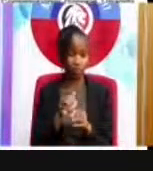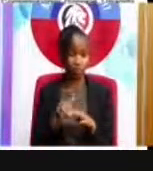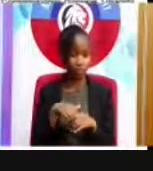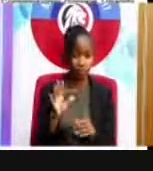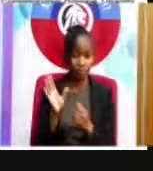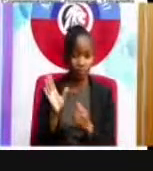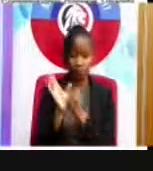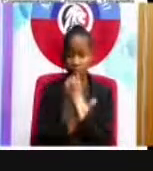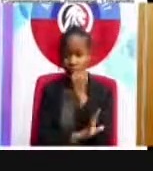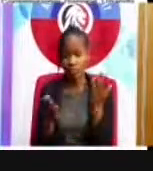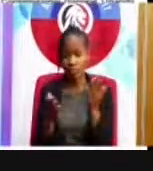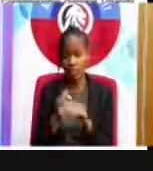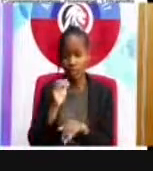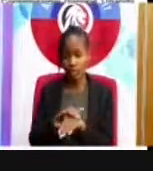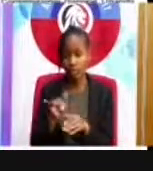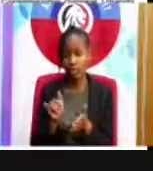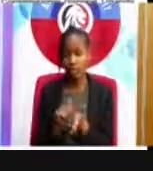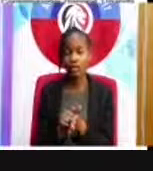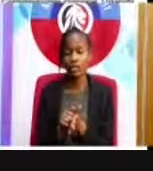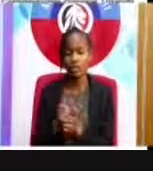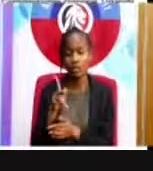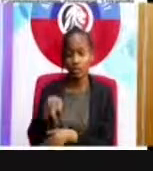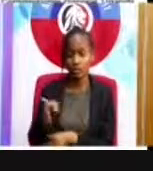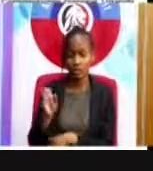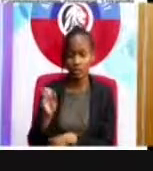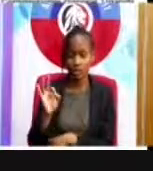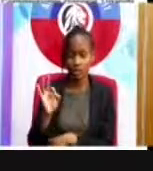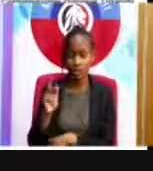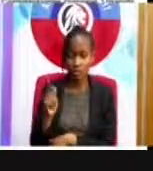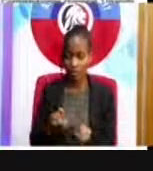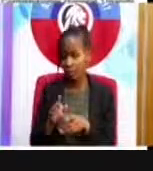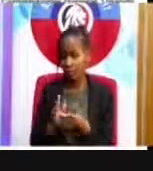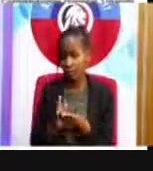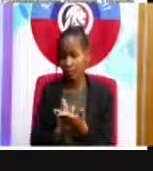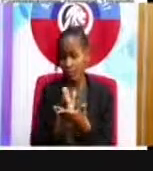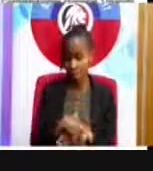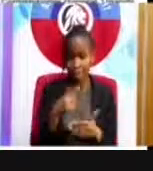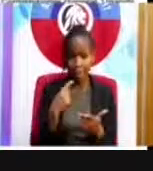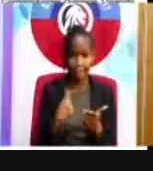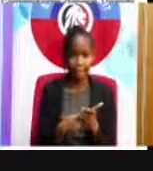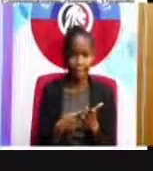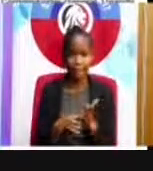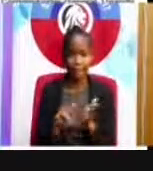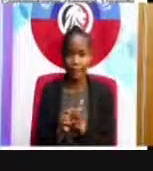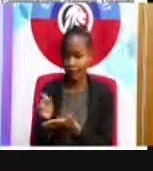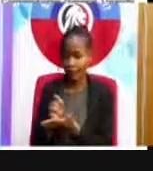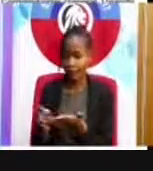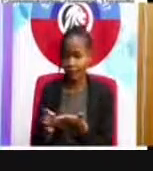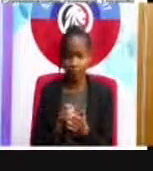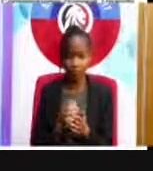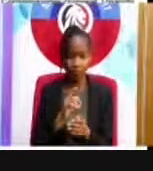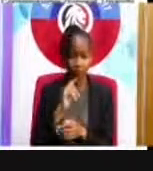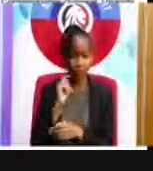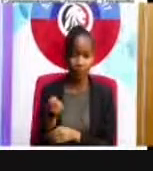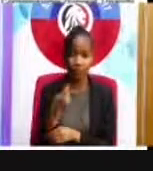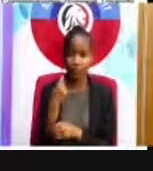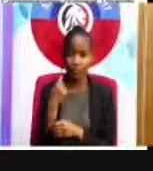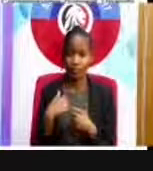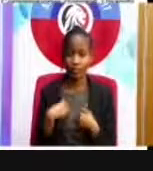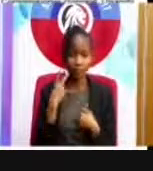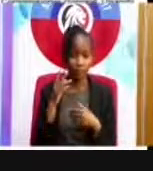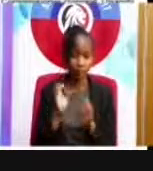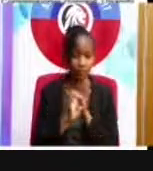profits. And often through the tax treaties that we've signed, and I see Kenya has reviewed, for example, their tax treaty